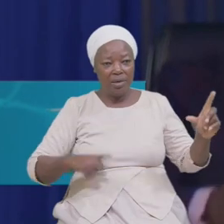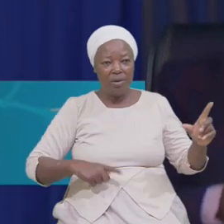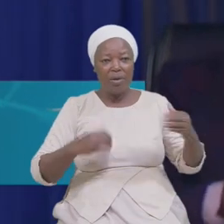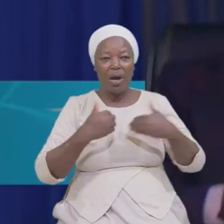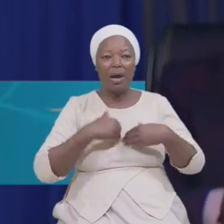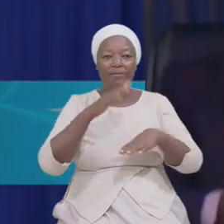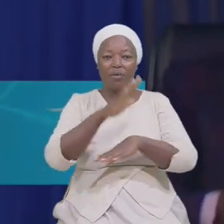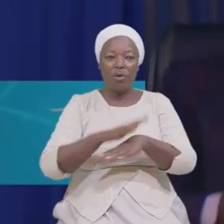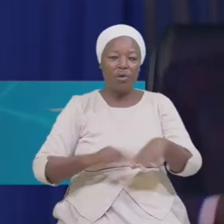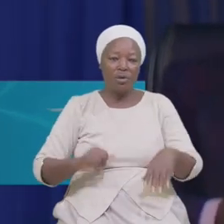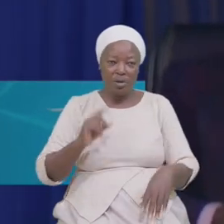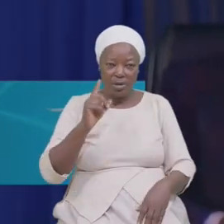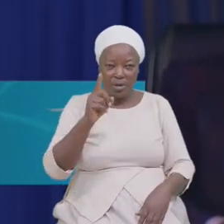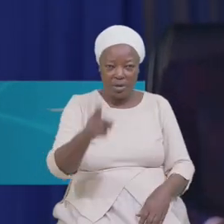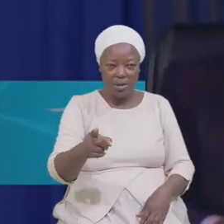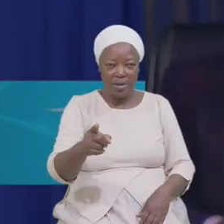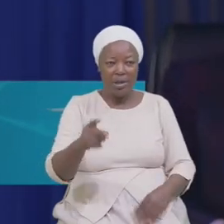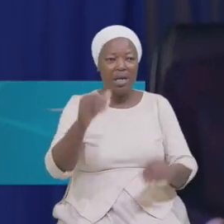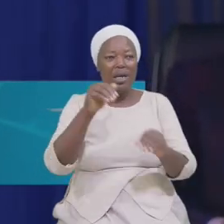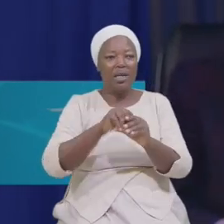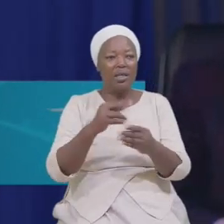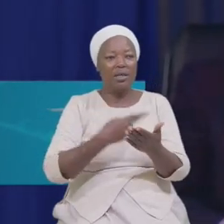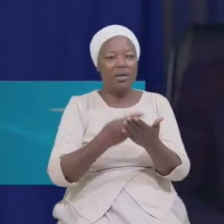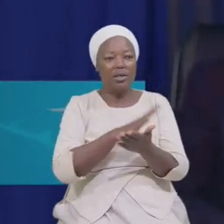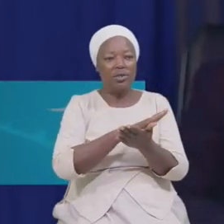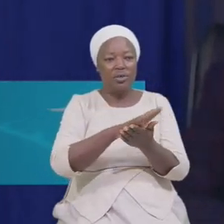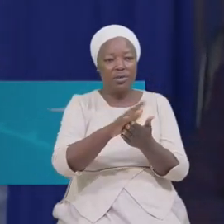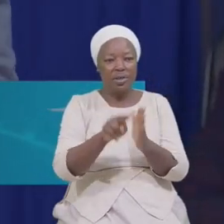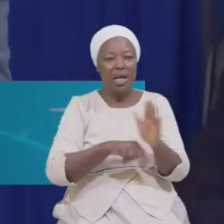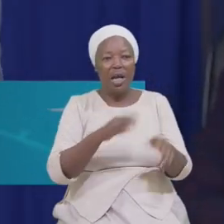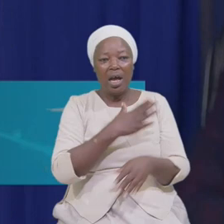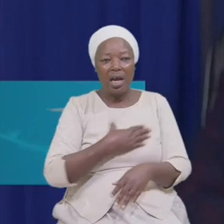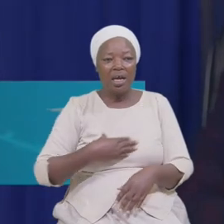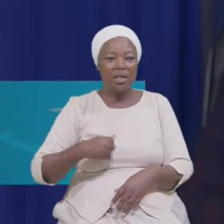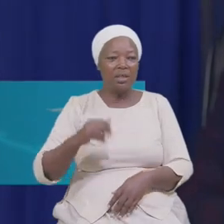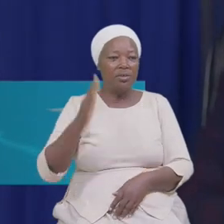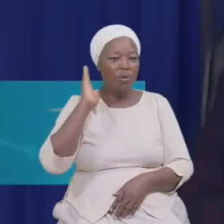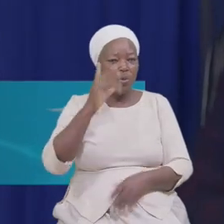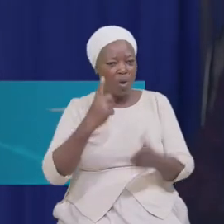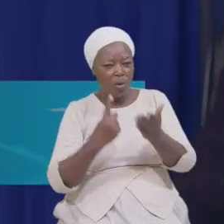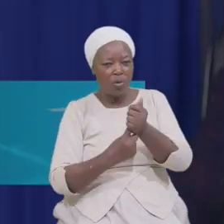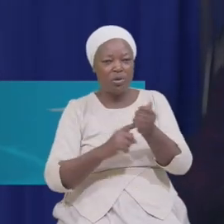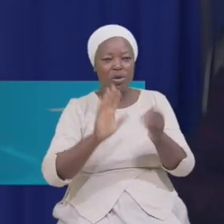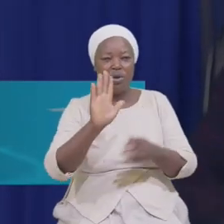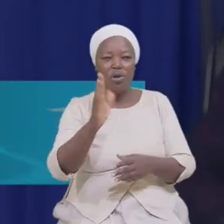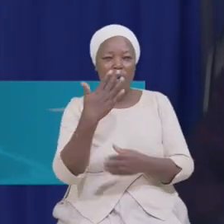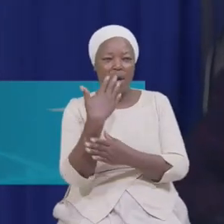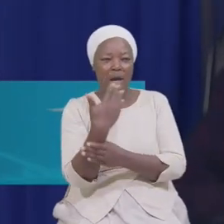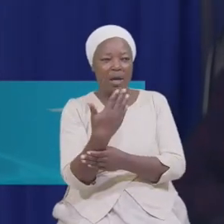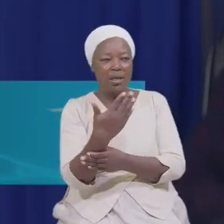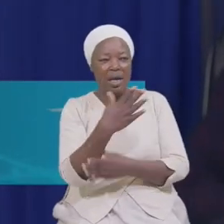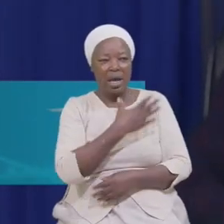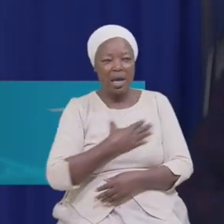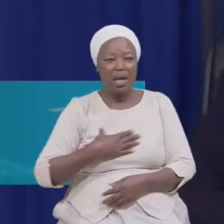thee in righteousness, and will hold thine hand, and will keep